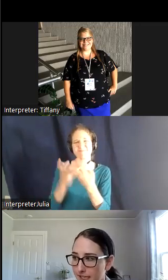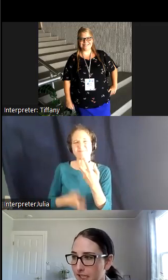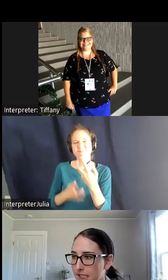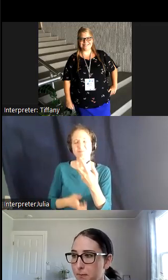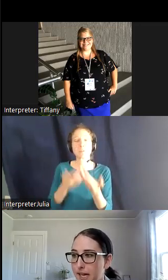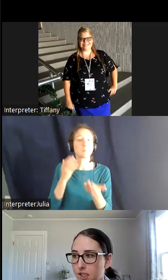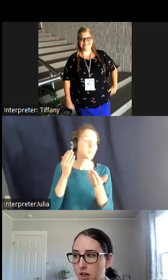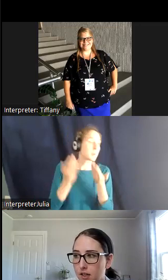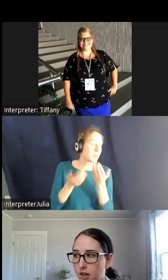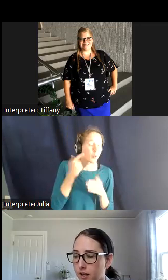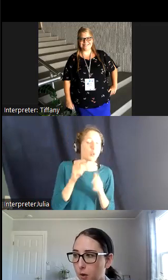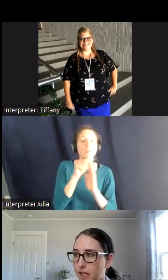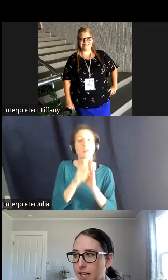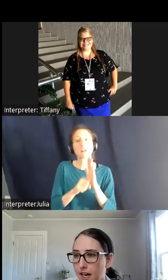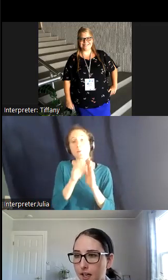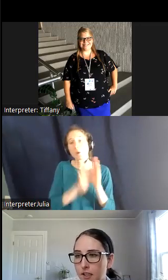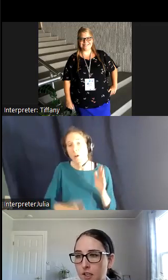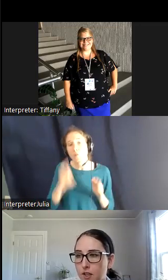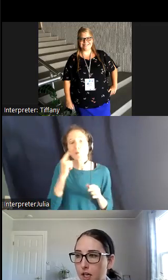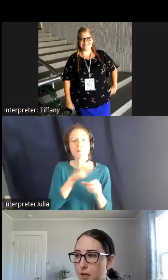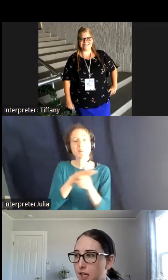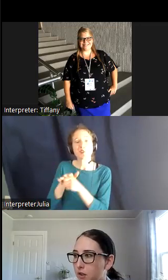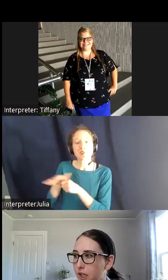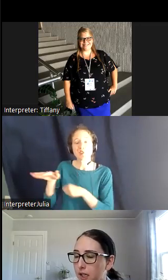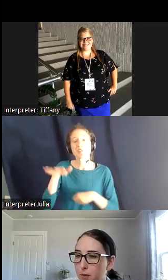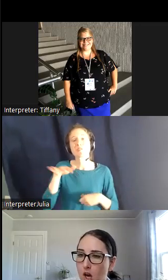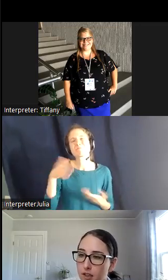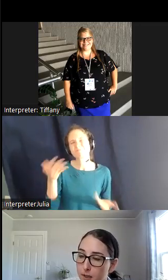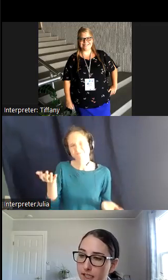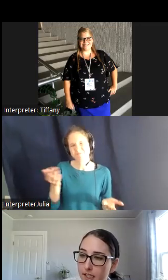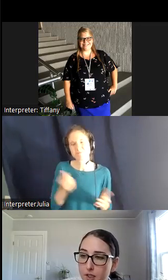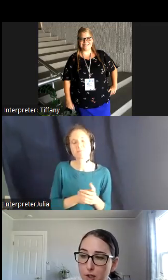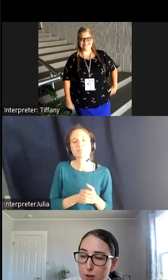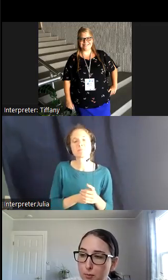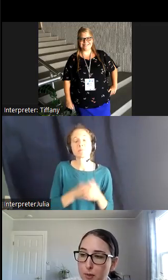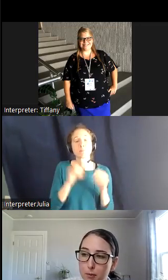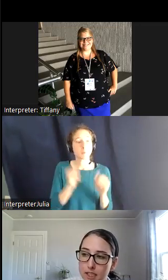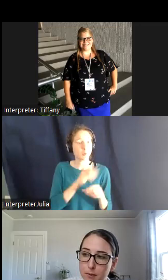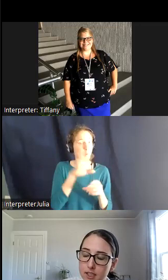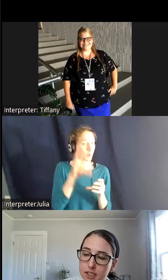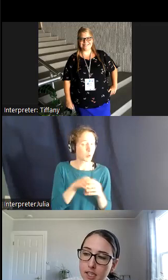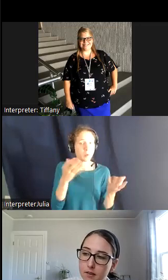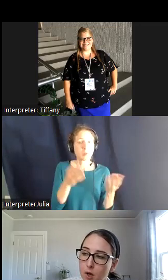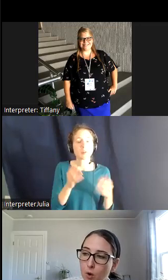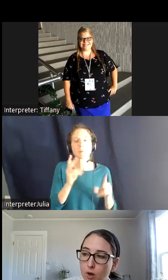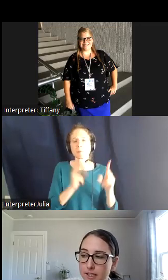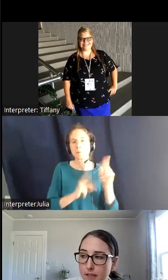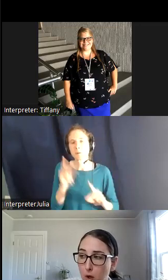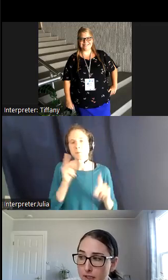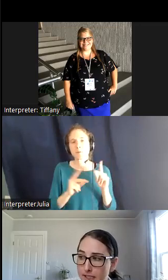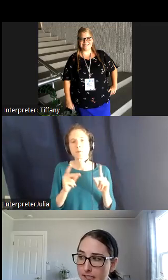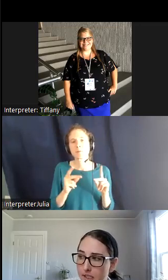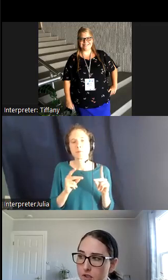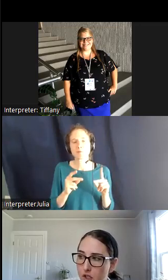statewide basis based on health equity data. So that could be including but not limited to people experiencing or at